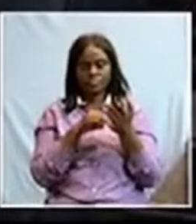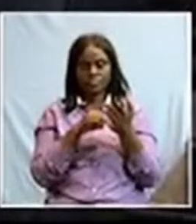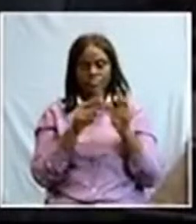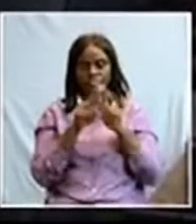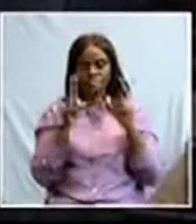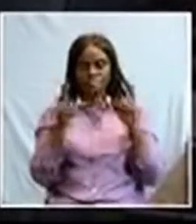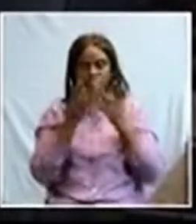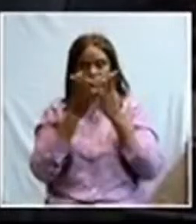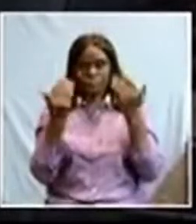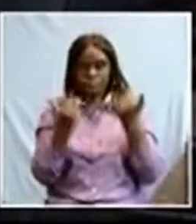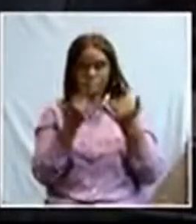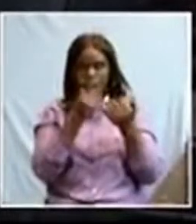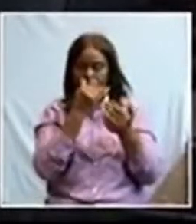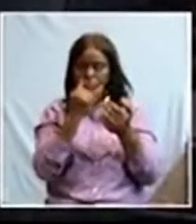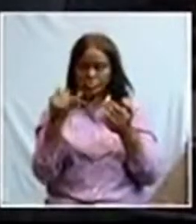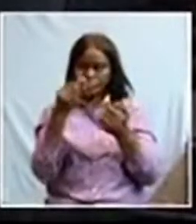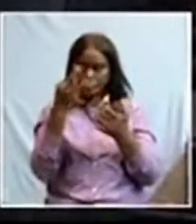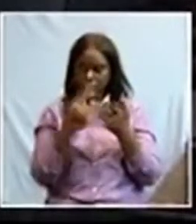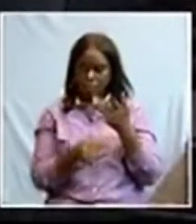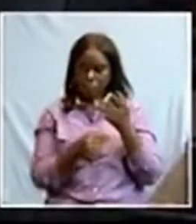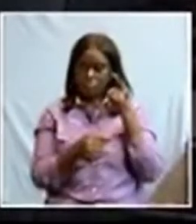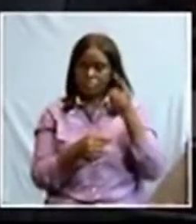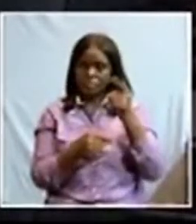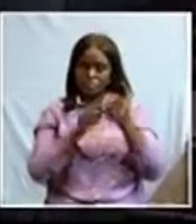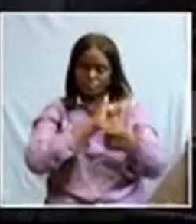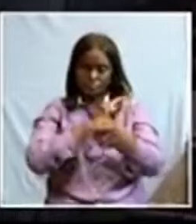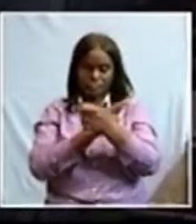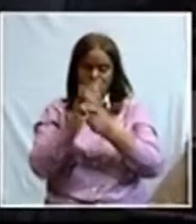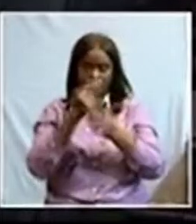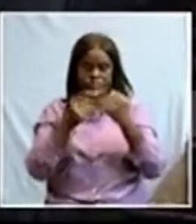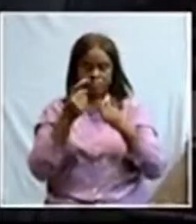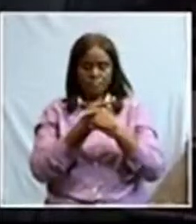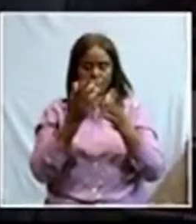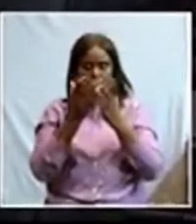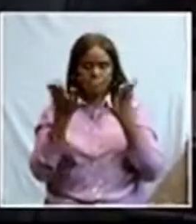So where is the issue of resources coming from?